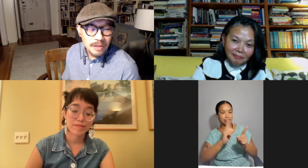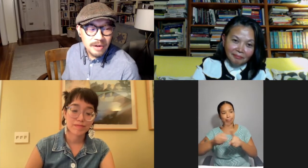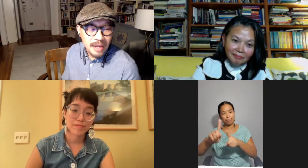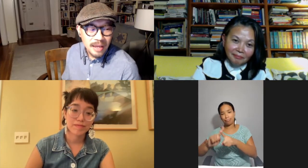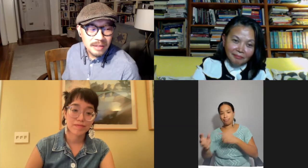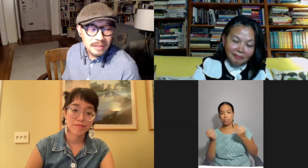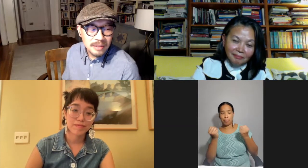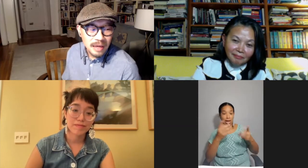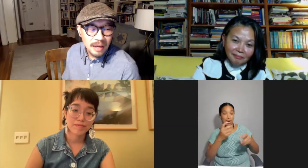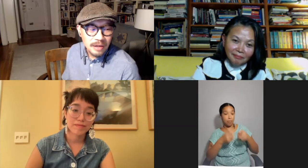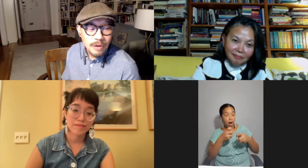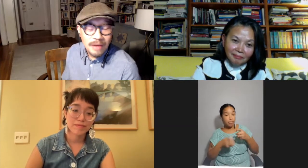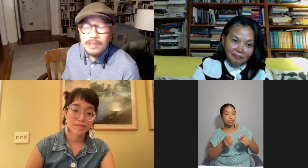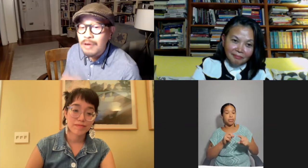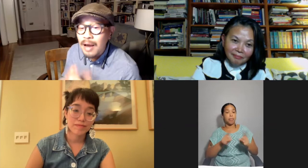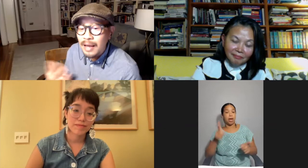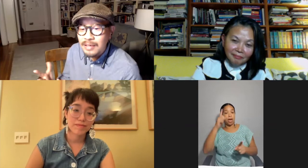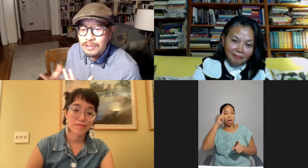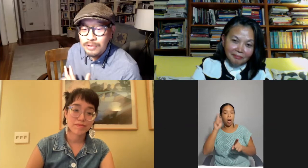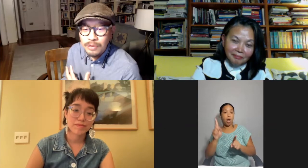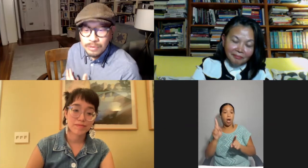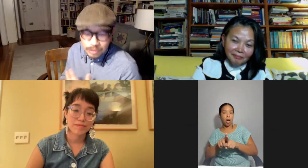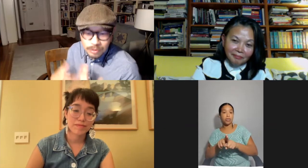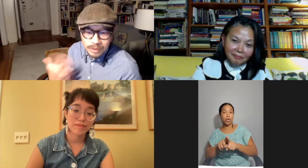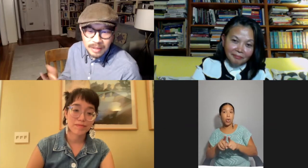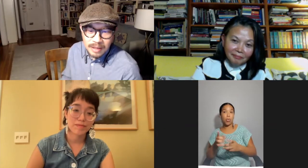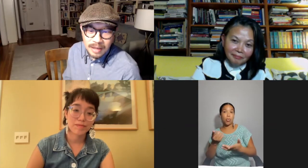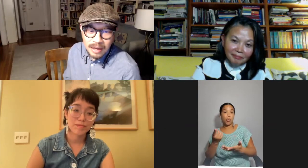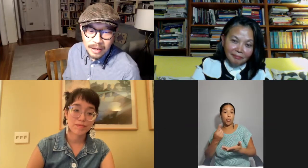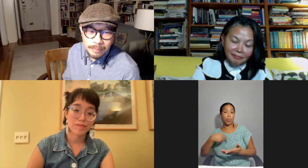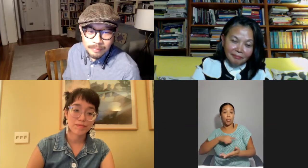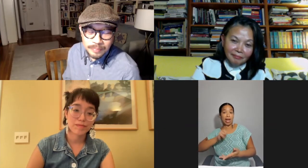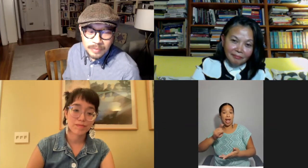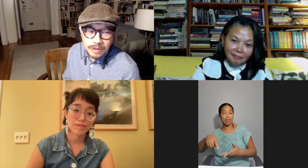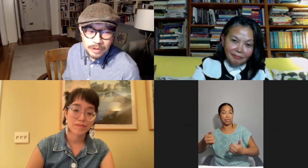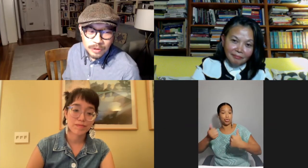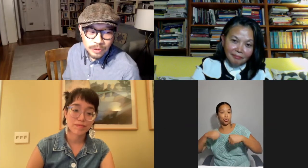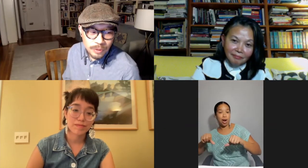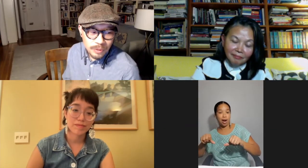But on the other hand, you have to try. So